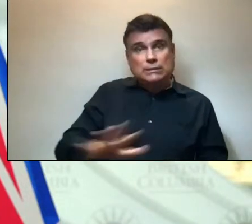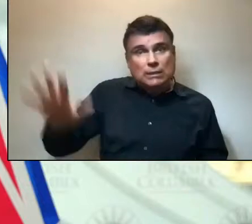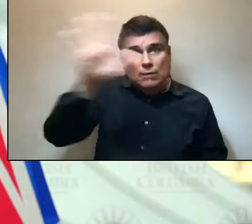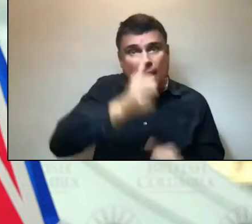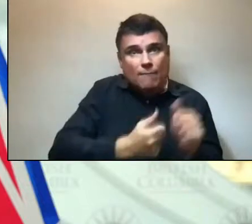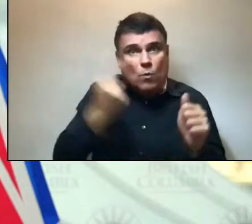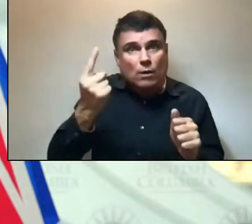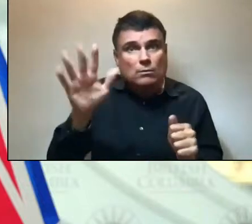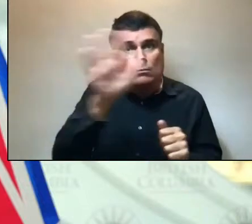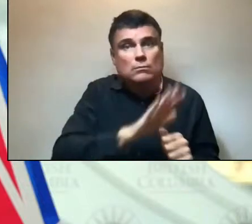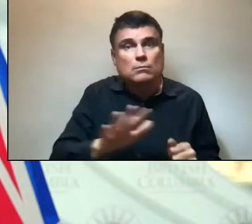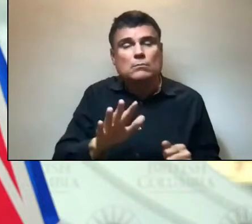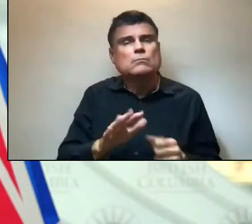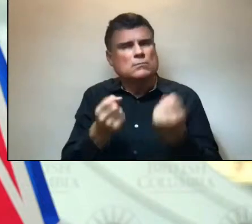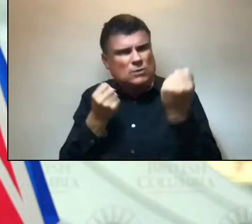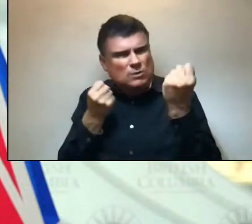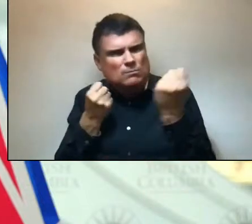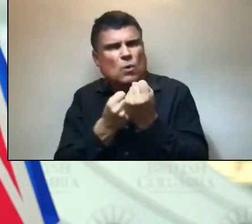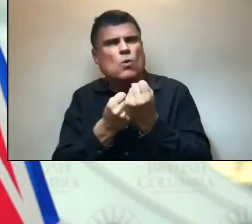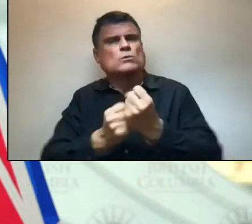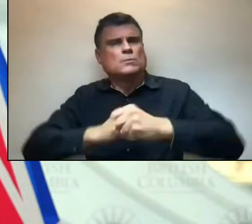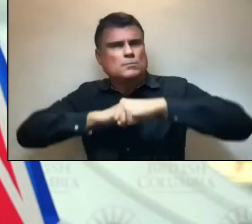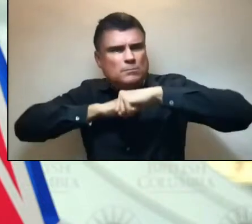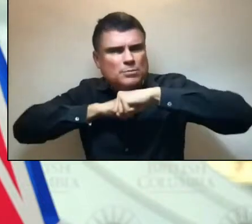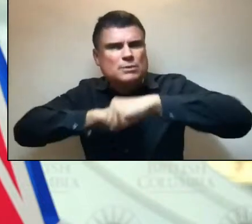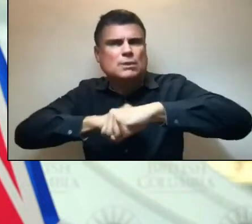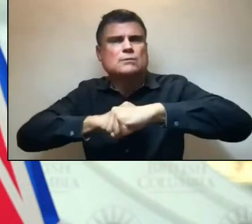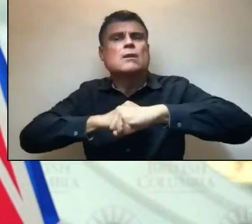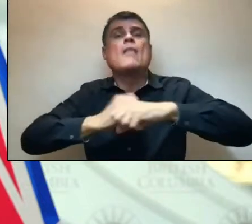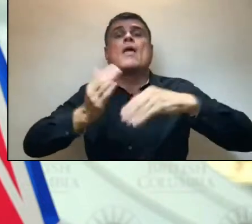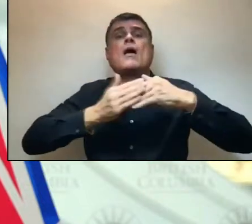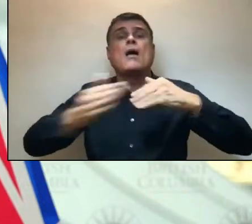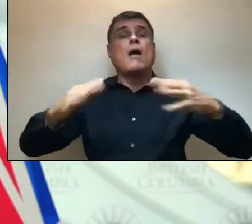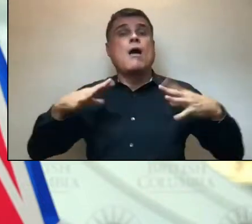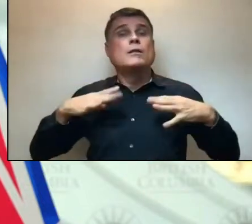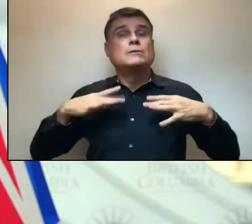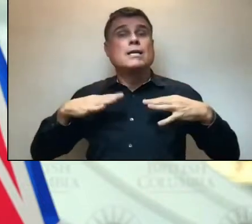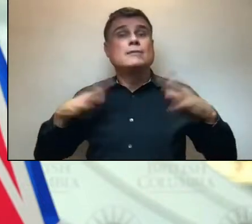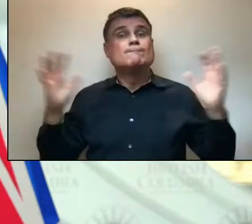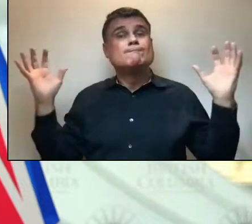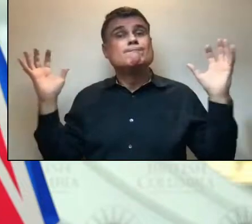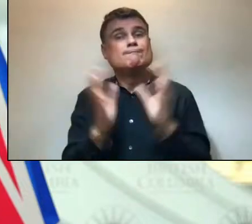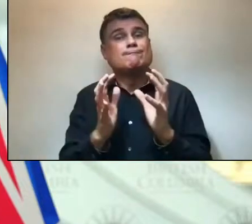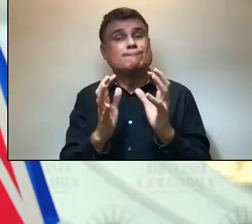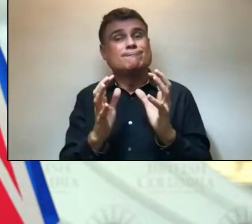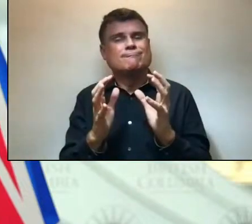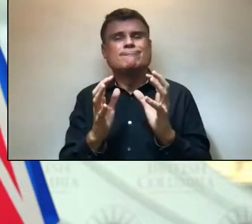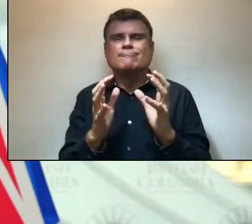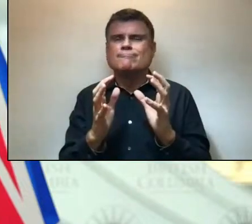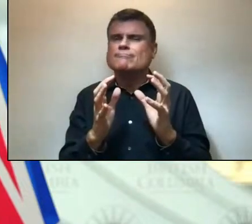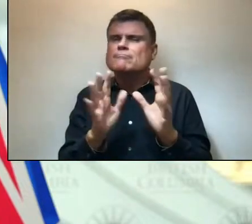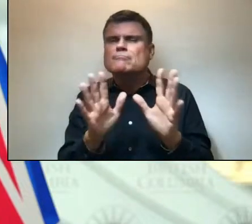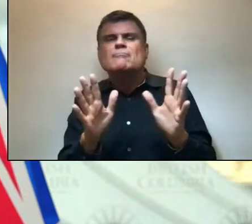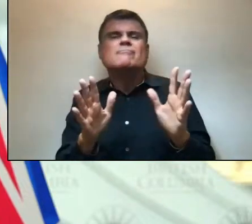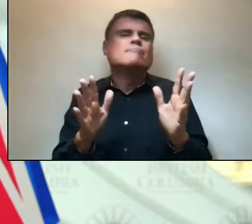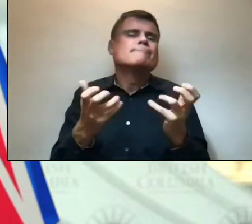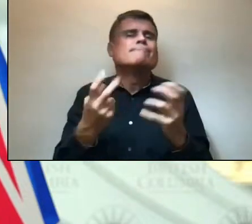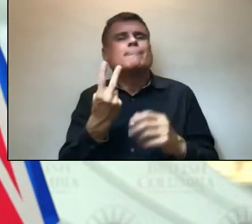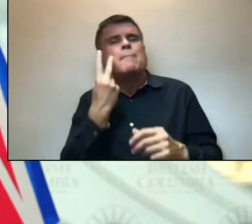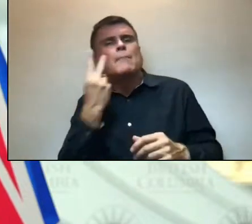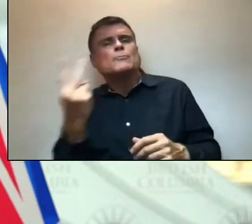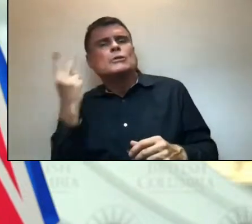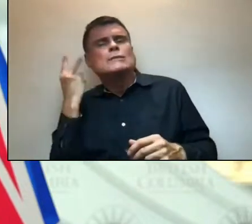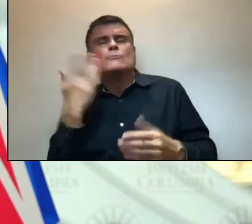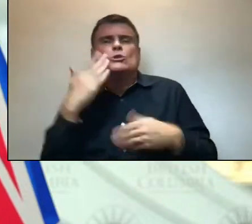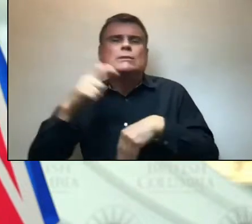have, during this coming holiday season, new memories with one another that we all need to have for our overall mental and